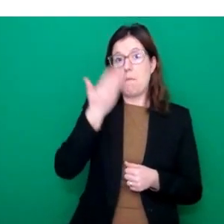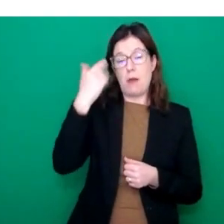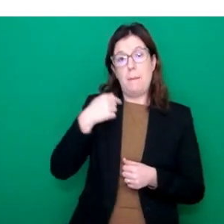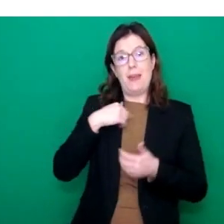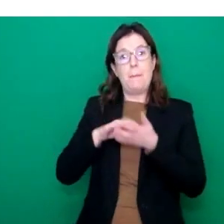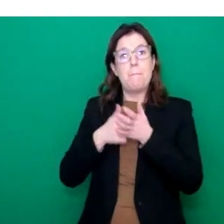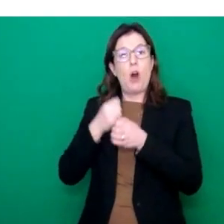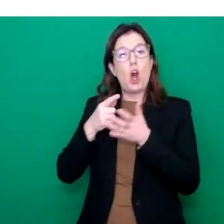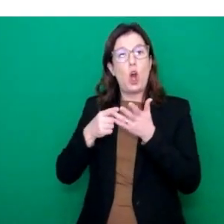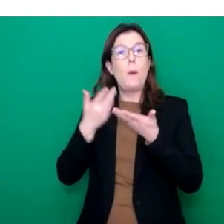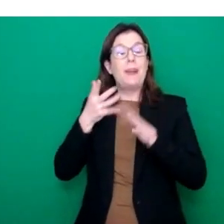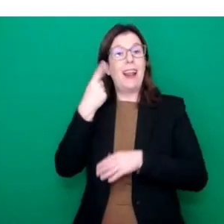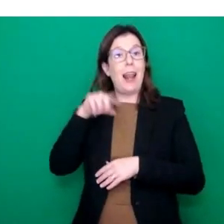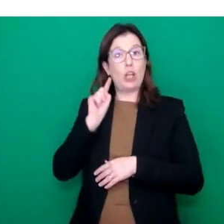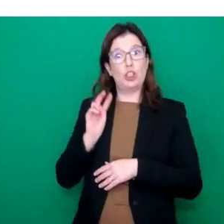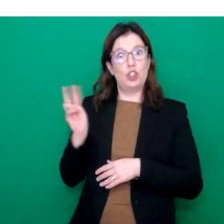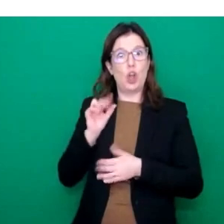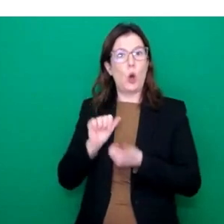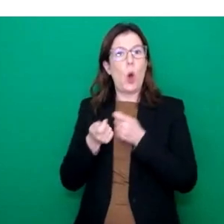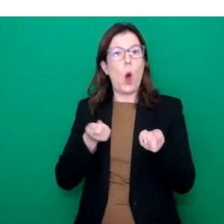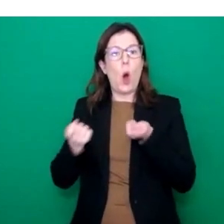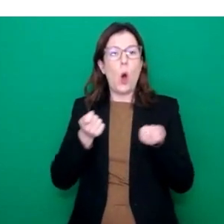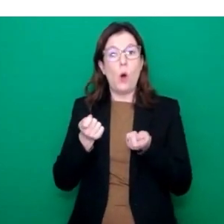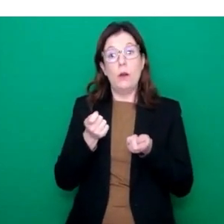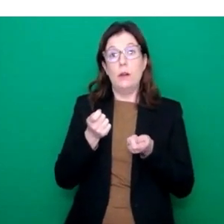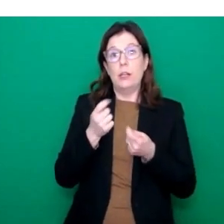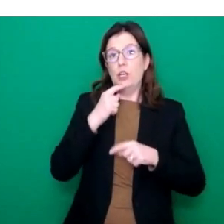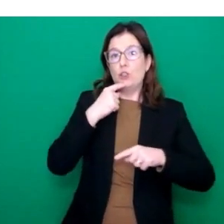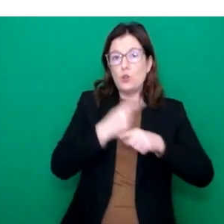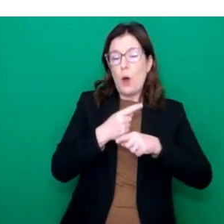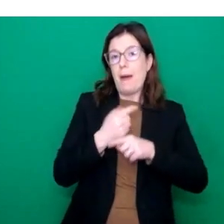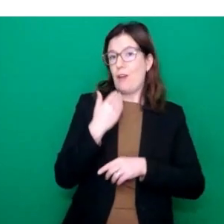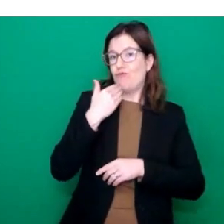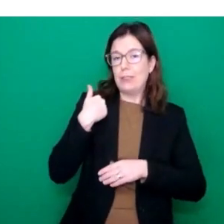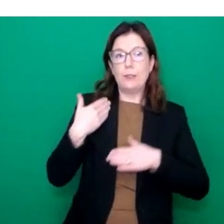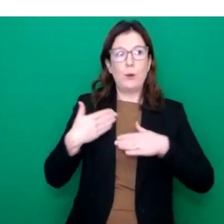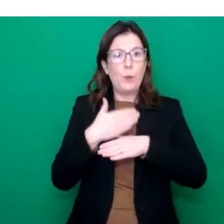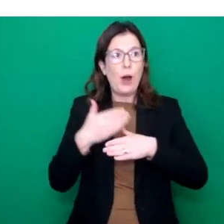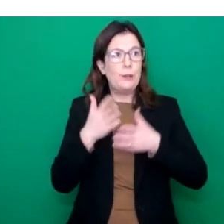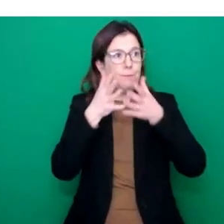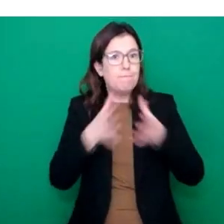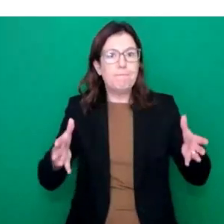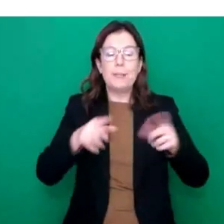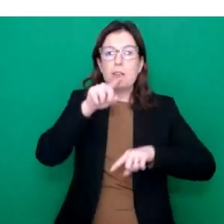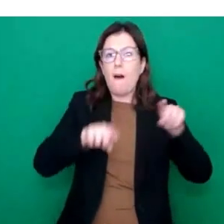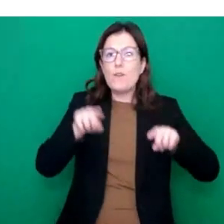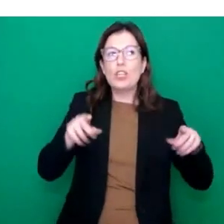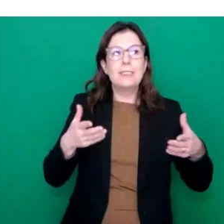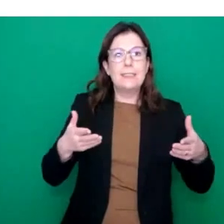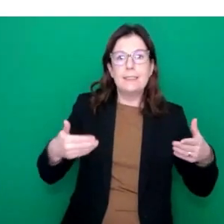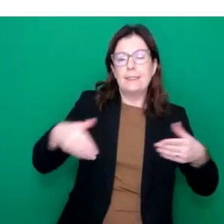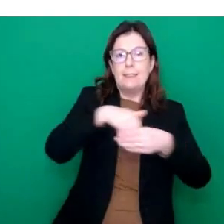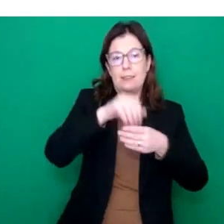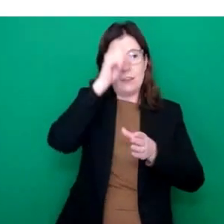co-chaired a similar session last year where we focused much more on recent initiatives to kind of promote increased diversity and wider access into the